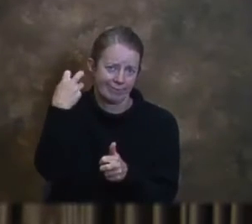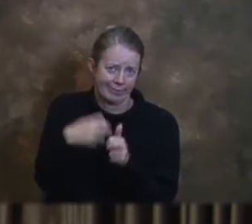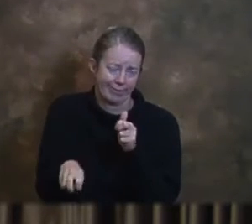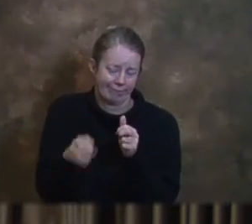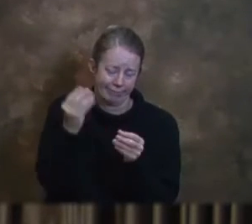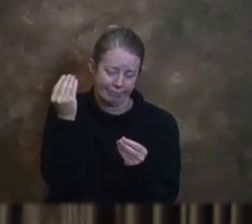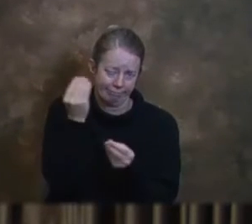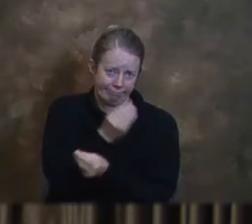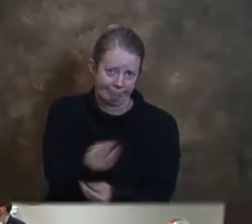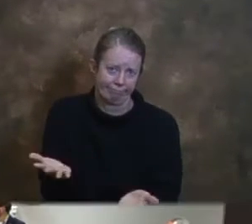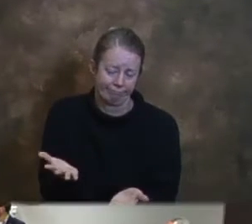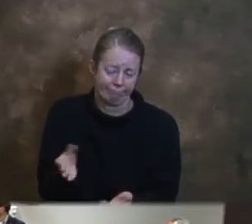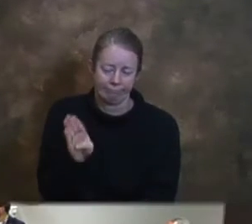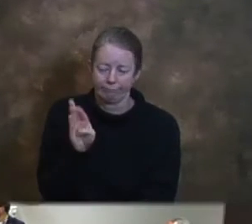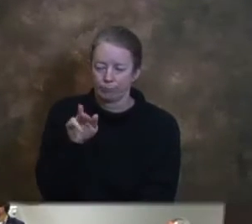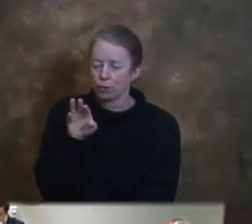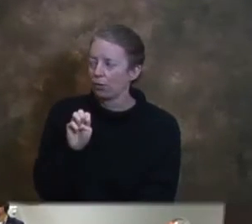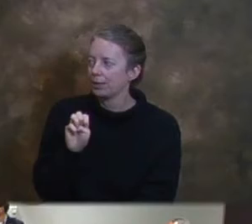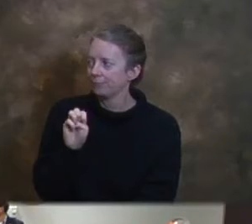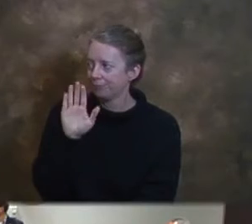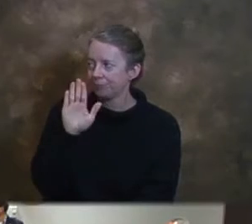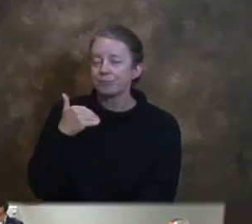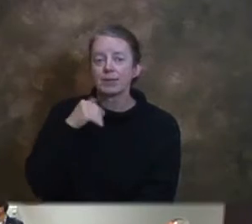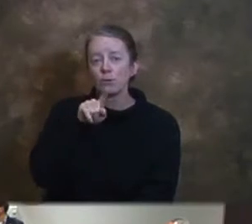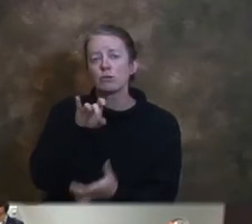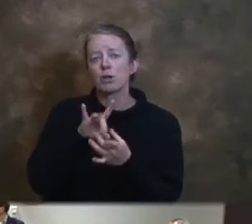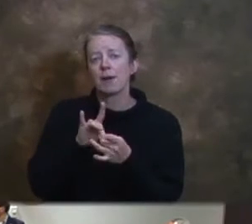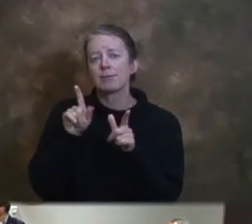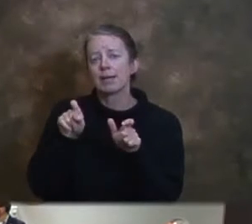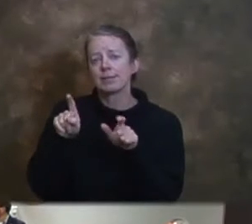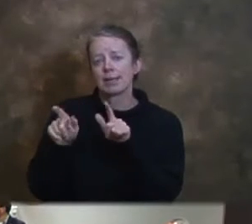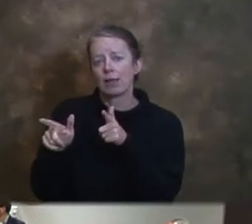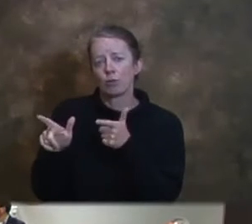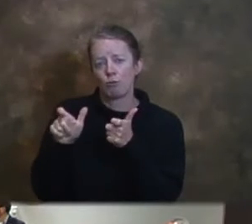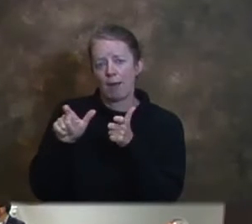I had one follow-up question about testing in the rapid test.